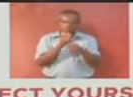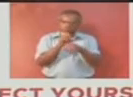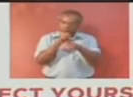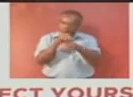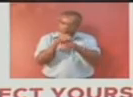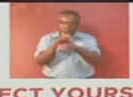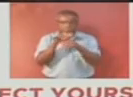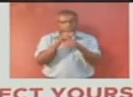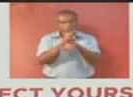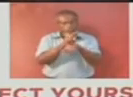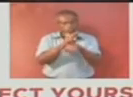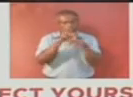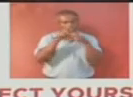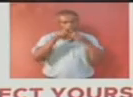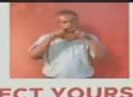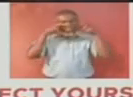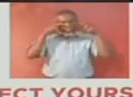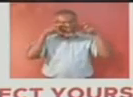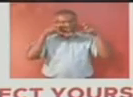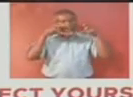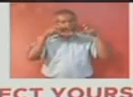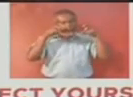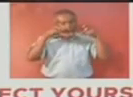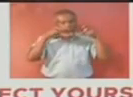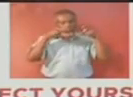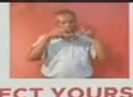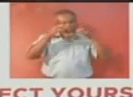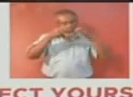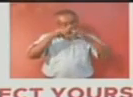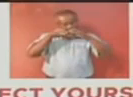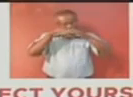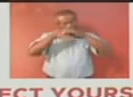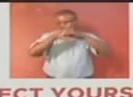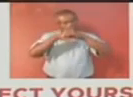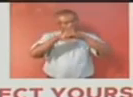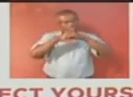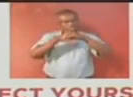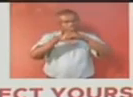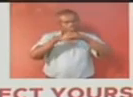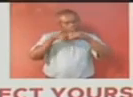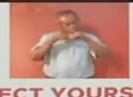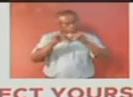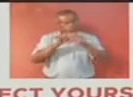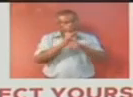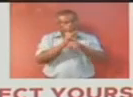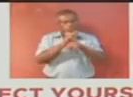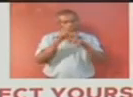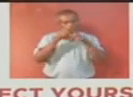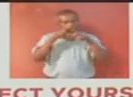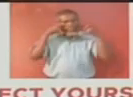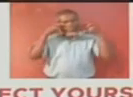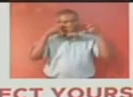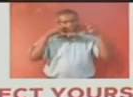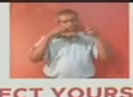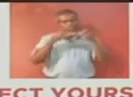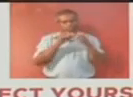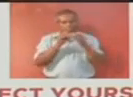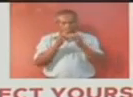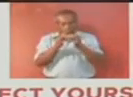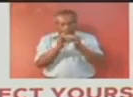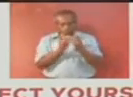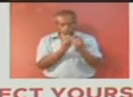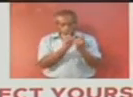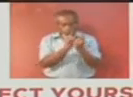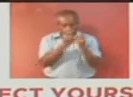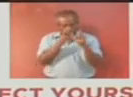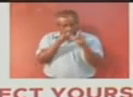with the reduction of occupancy of those indoor spaces. So that that mitigating factor, that risk